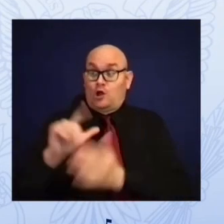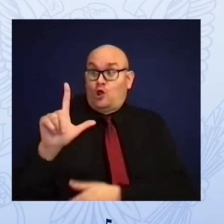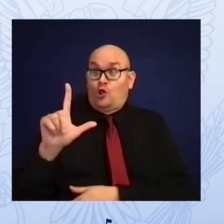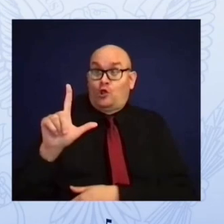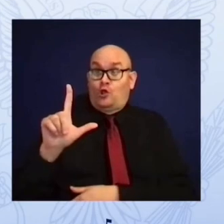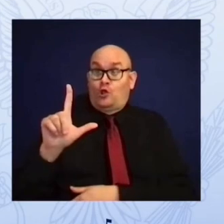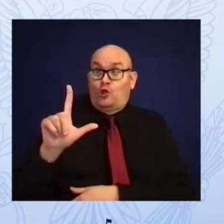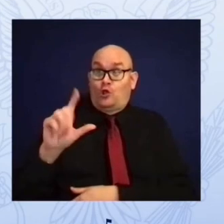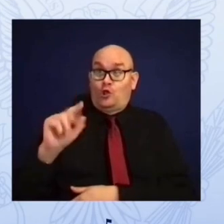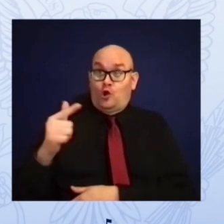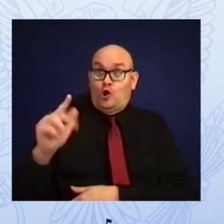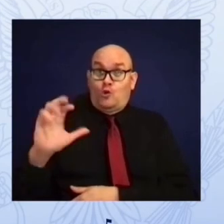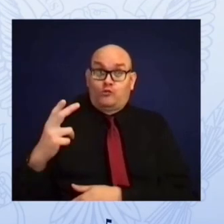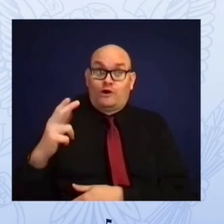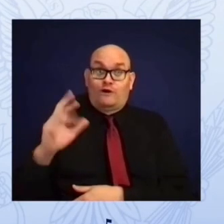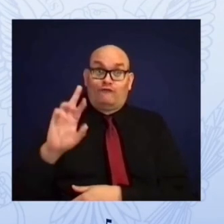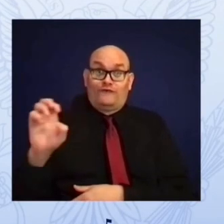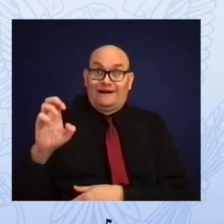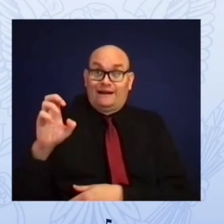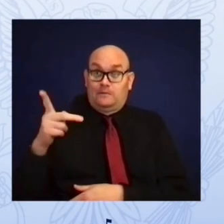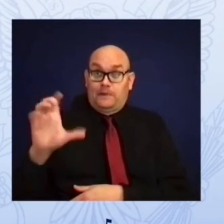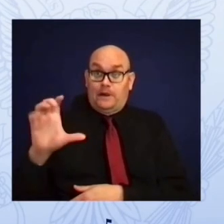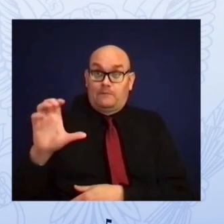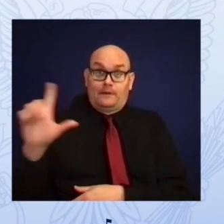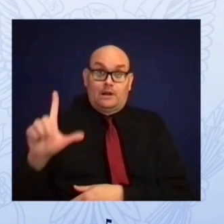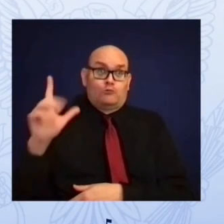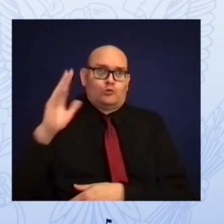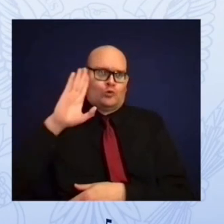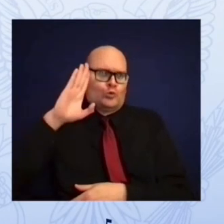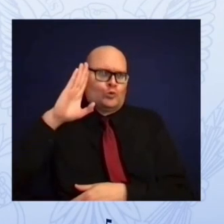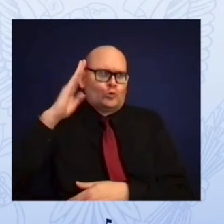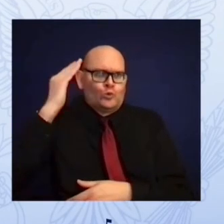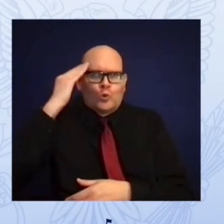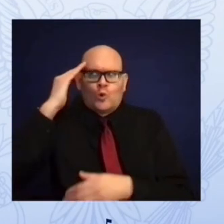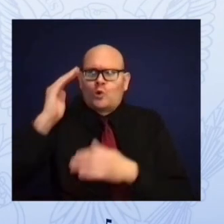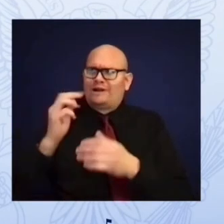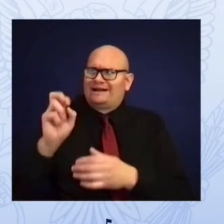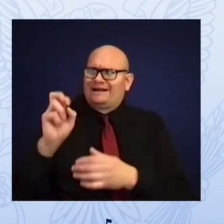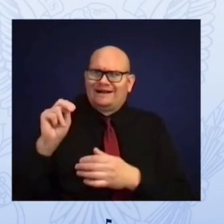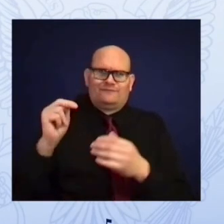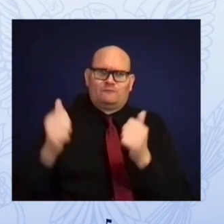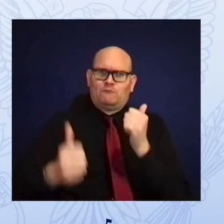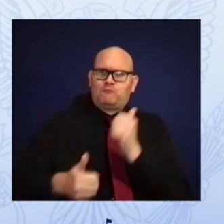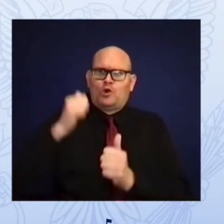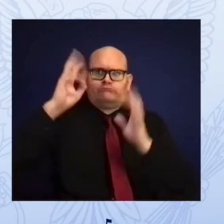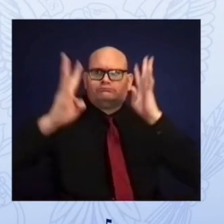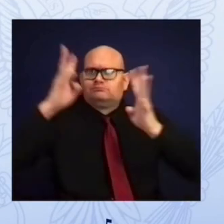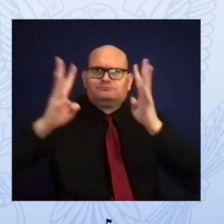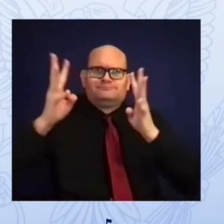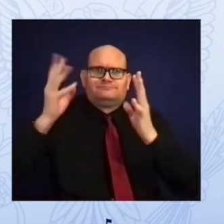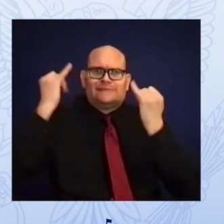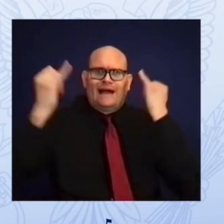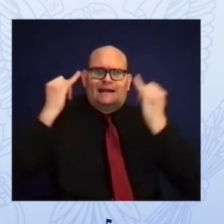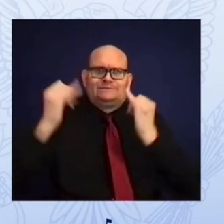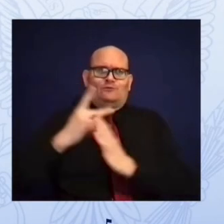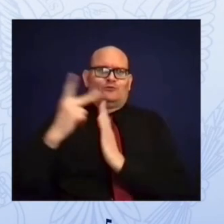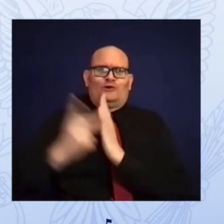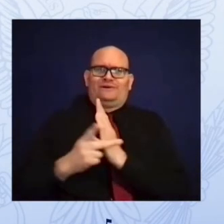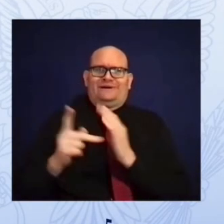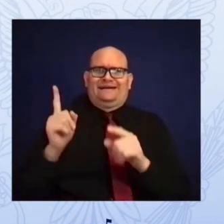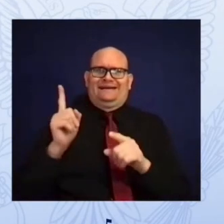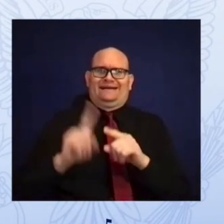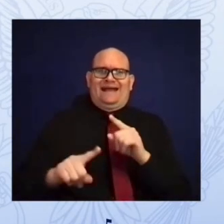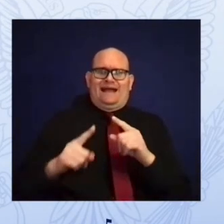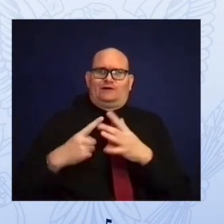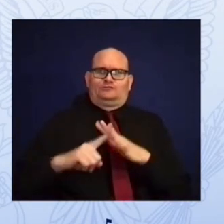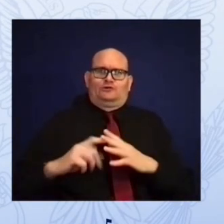off the ground without a supportive network backing them. That's why they credit their remarkable staff, volunteers, and trustees